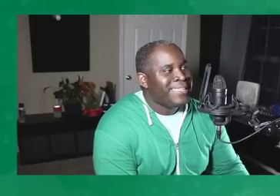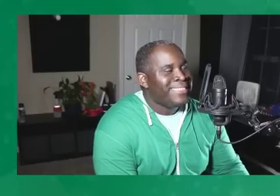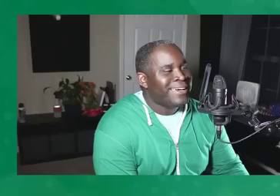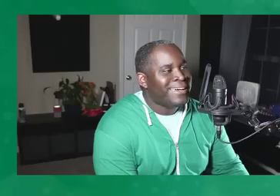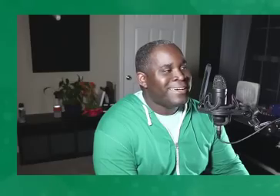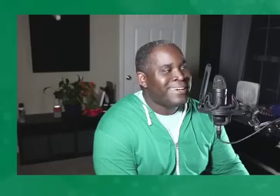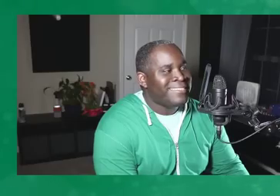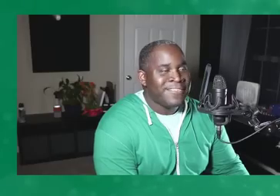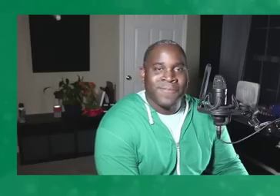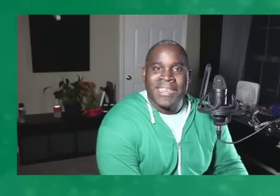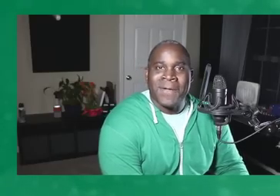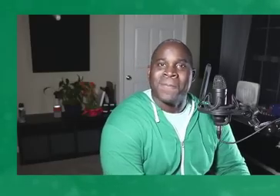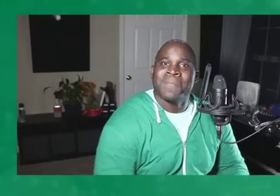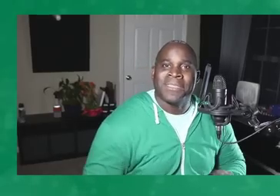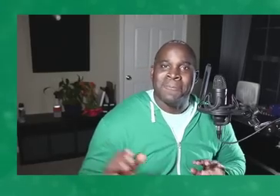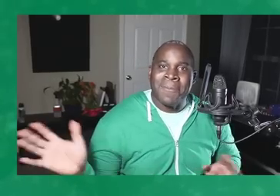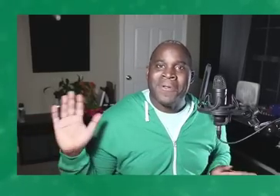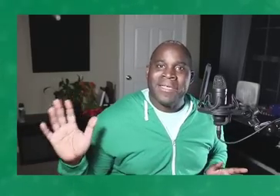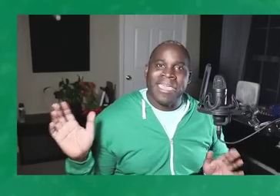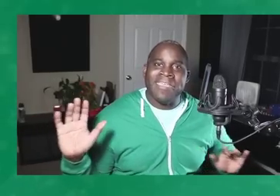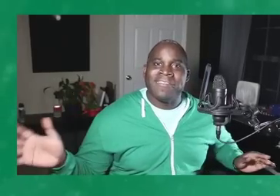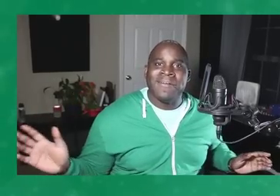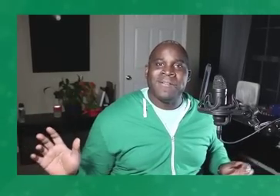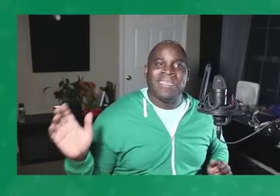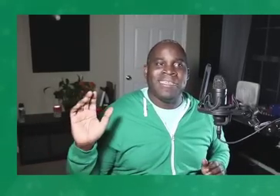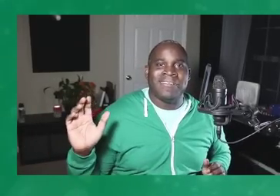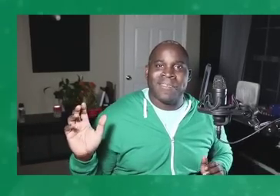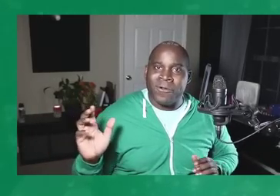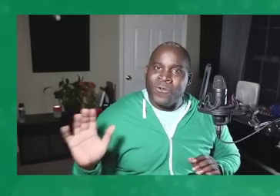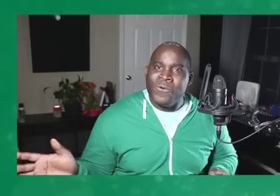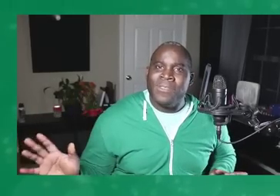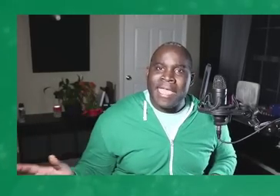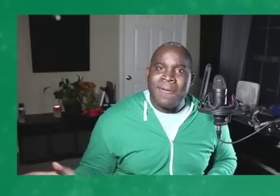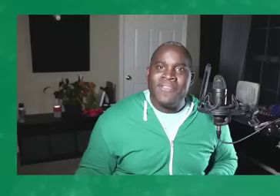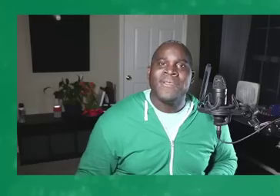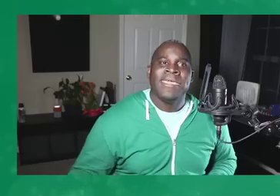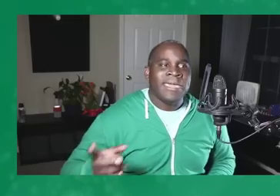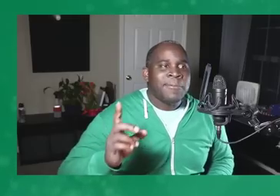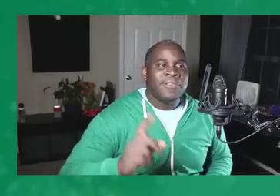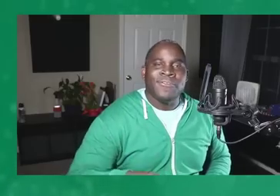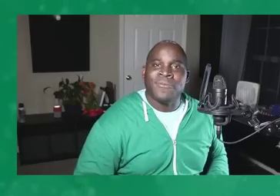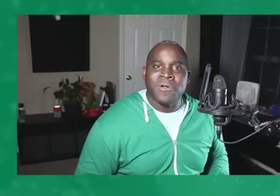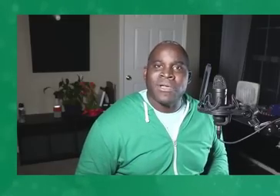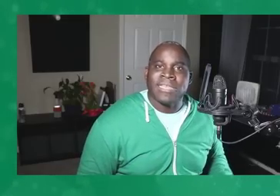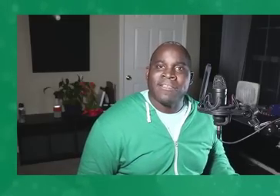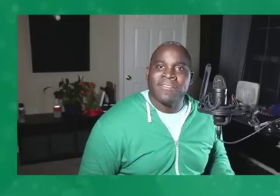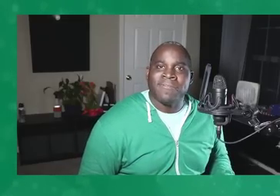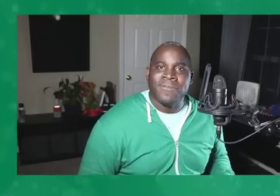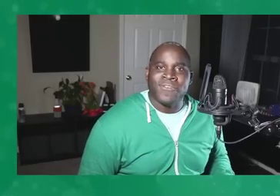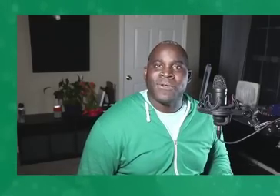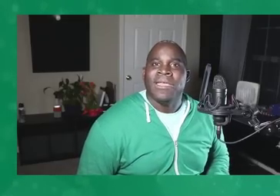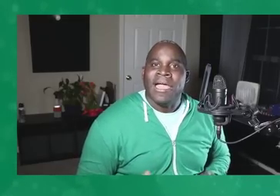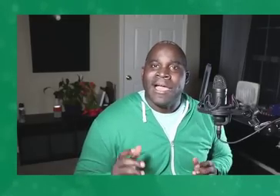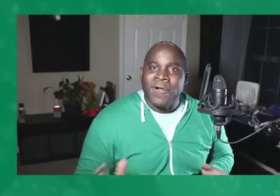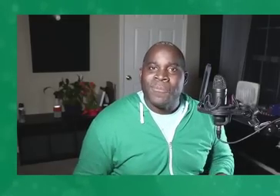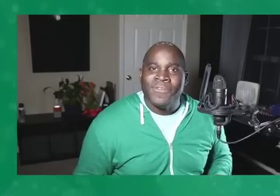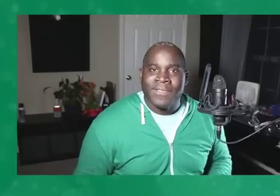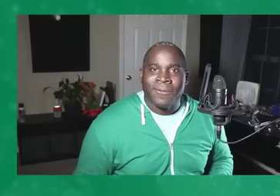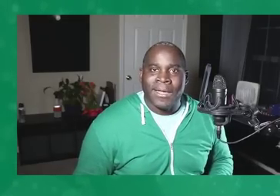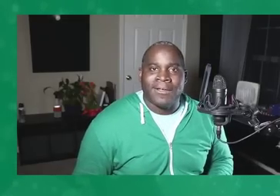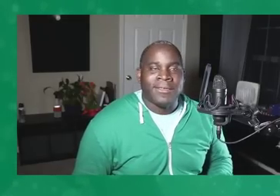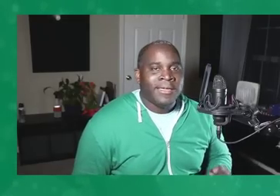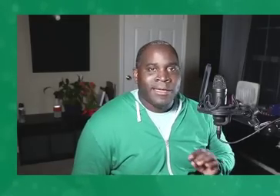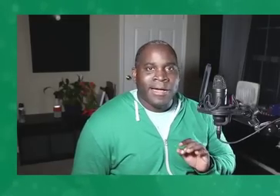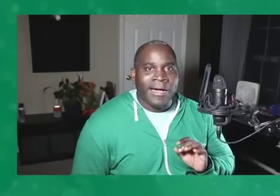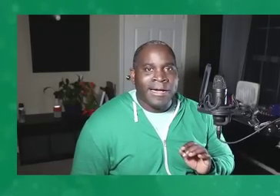out this video. Remember, ASL is a cool language, and I'm going to do some more breakdowns in the future. I hope you